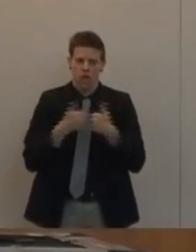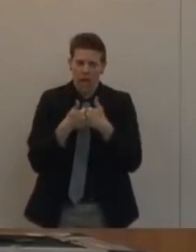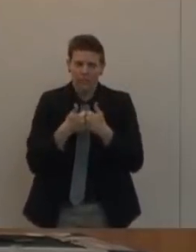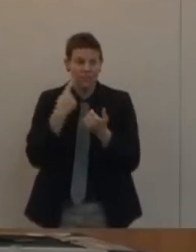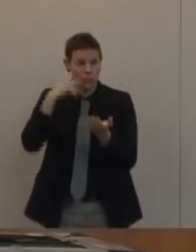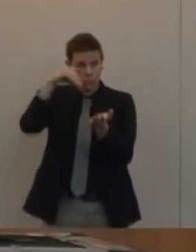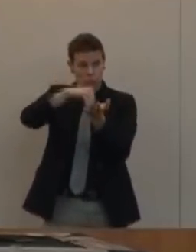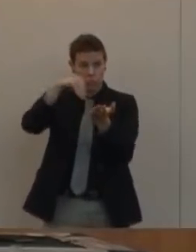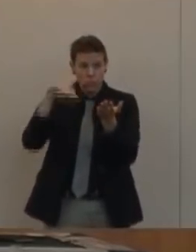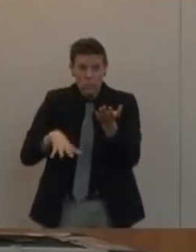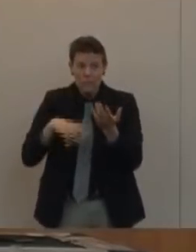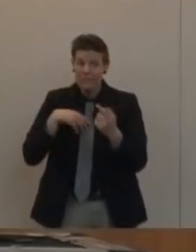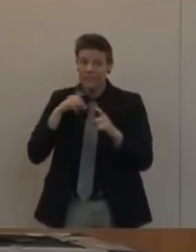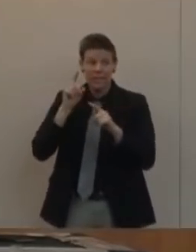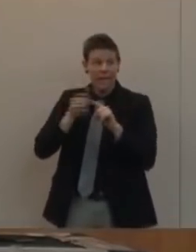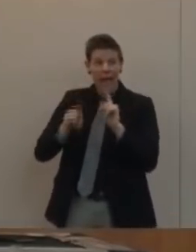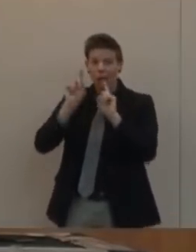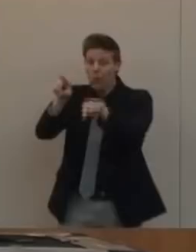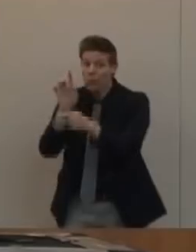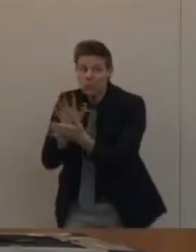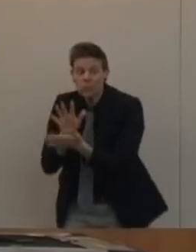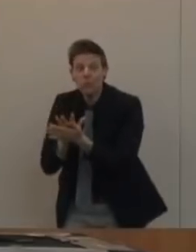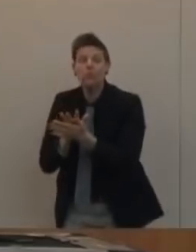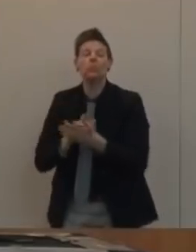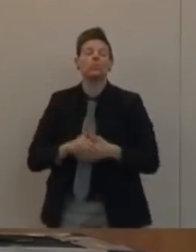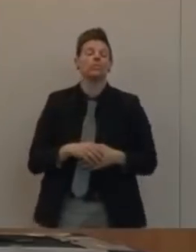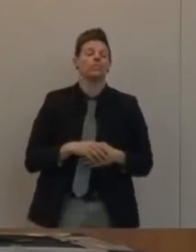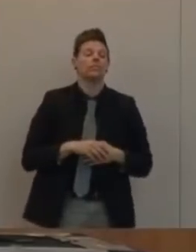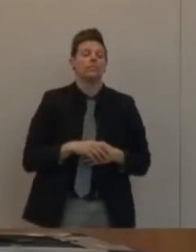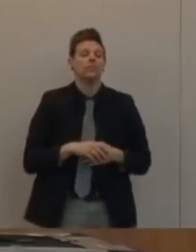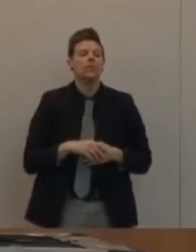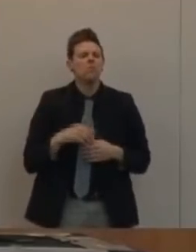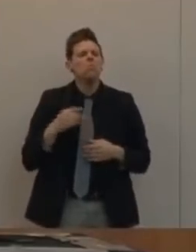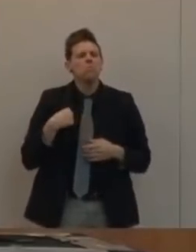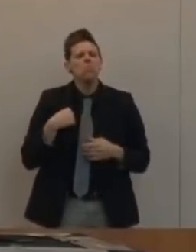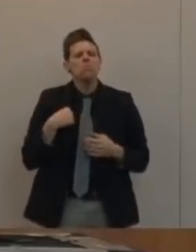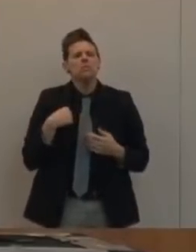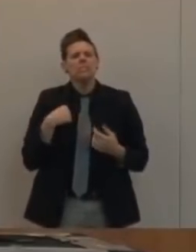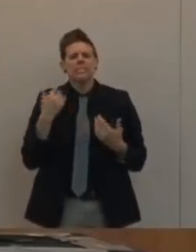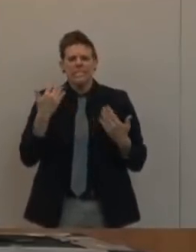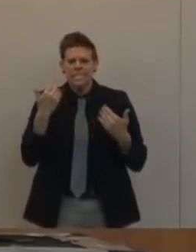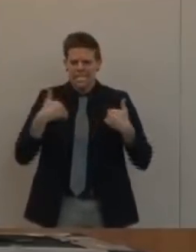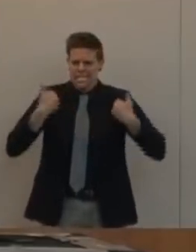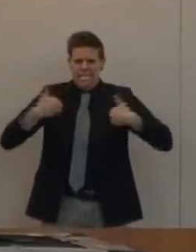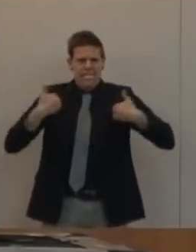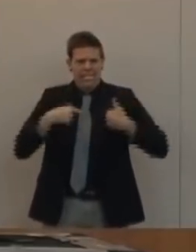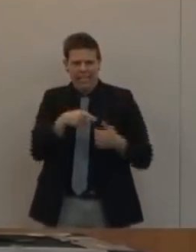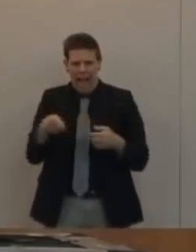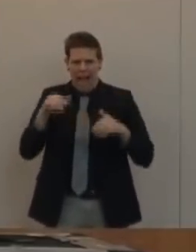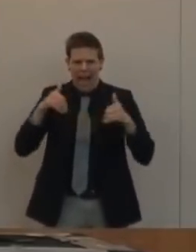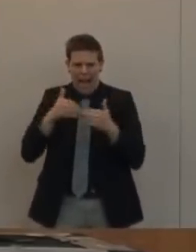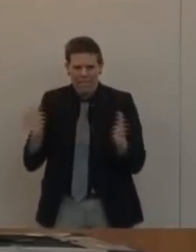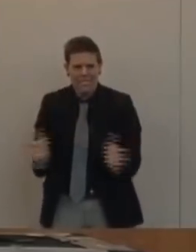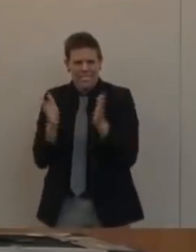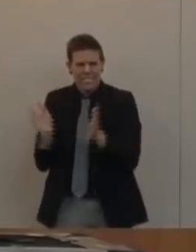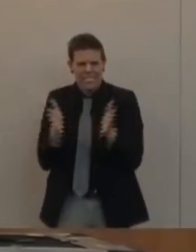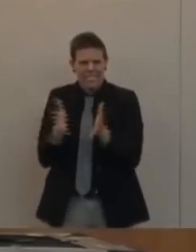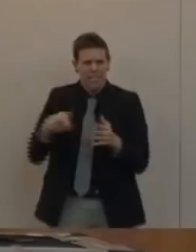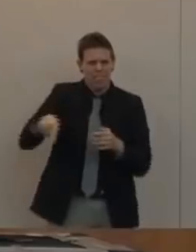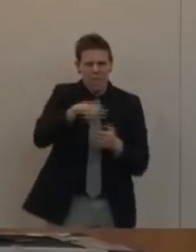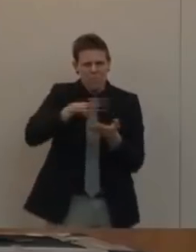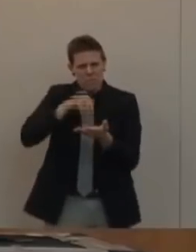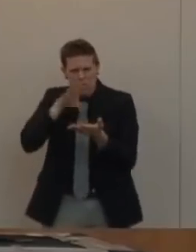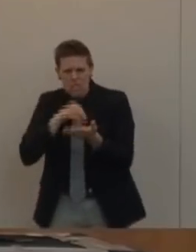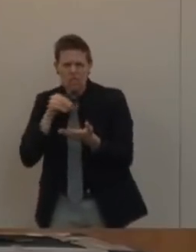school. Typically we talk about how we get our adolescents. It's difficult to encourage them and motivate them to get up every